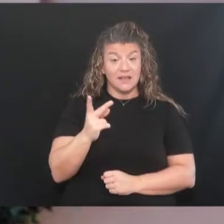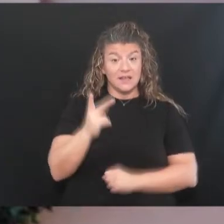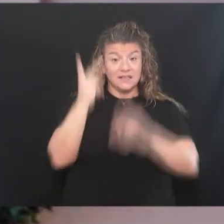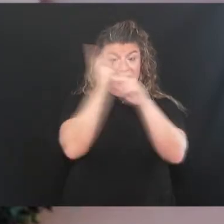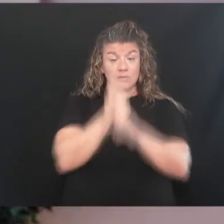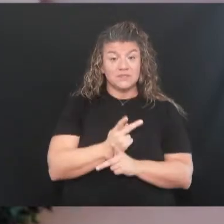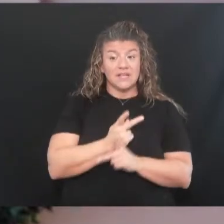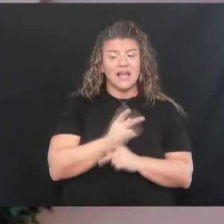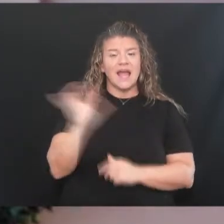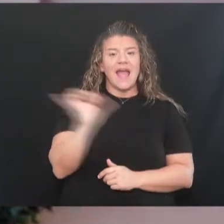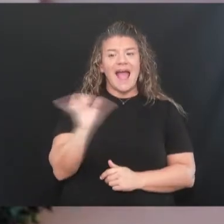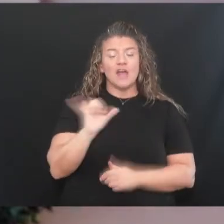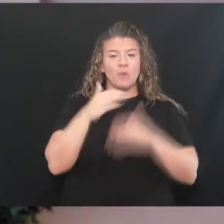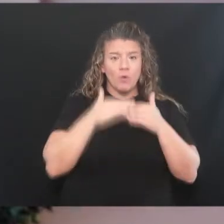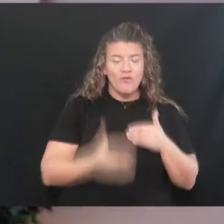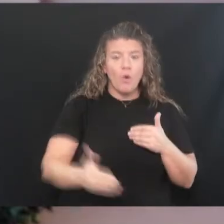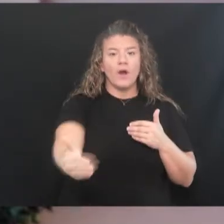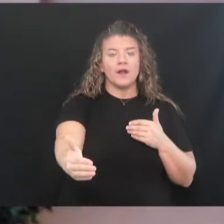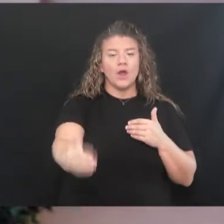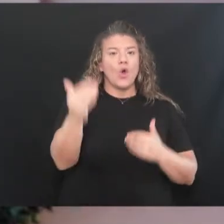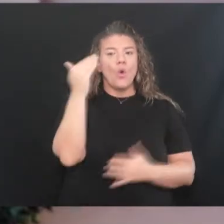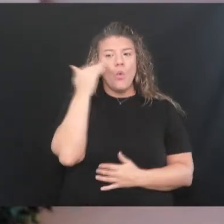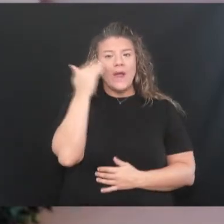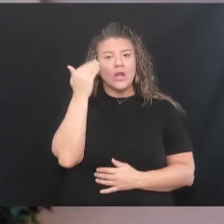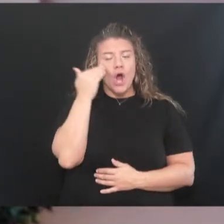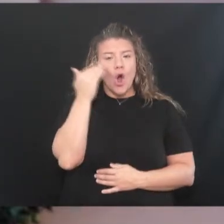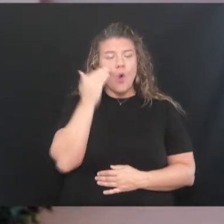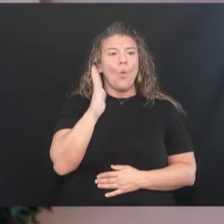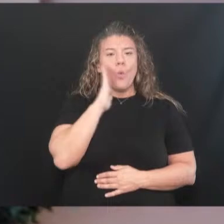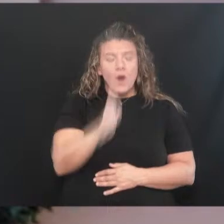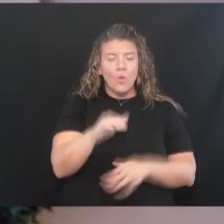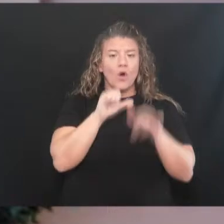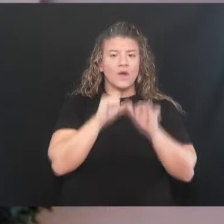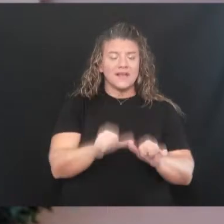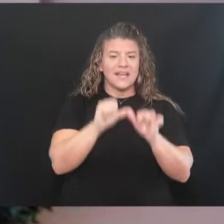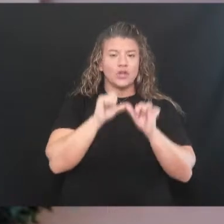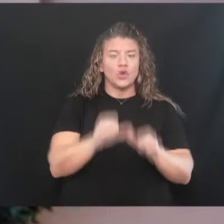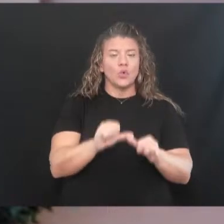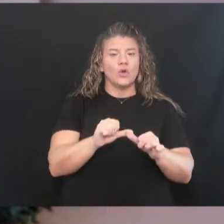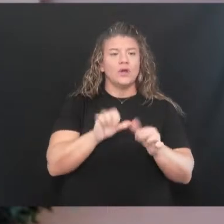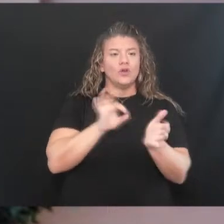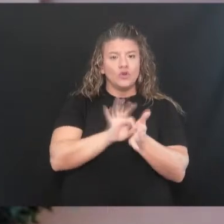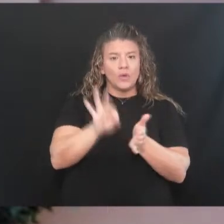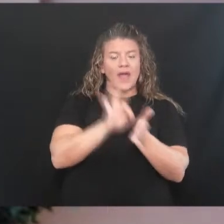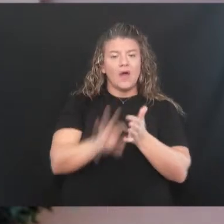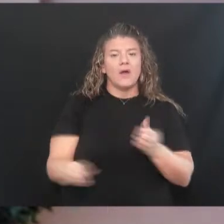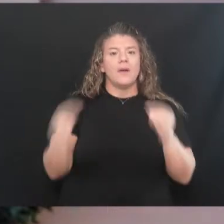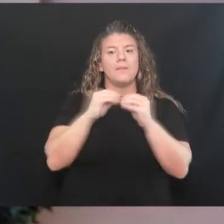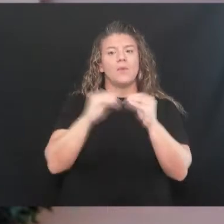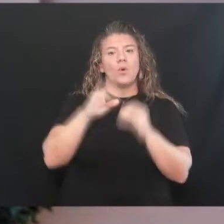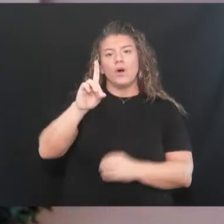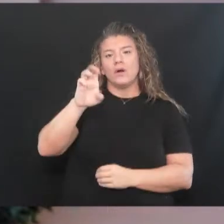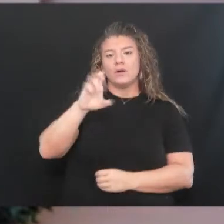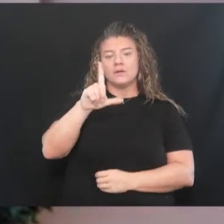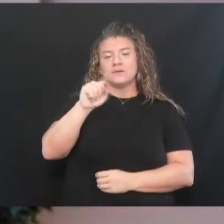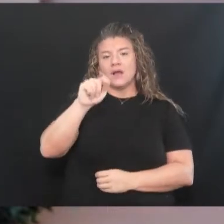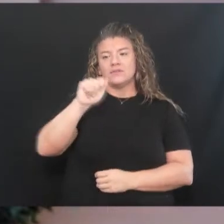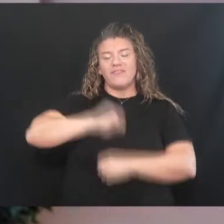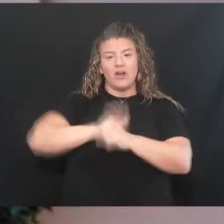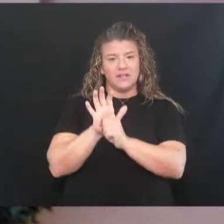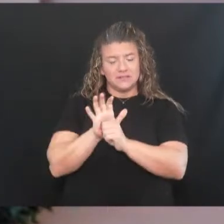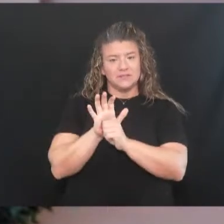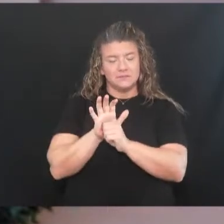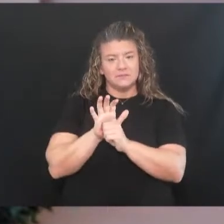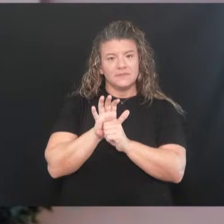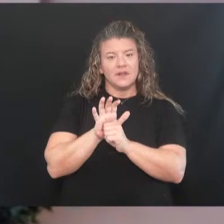And as we go forward, we know that we will continue to count more Delta variants among